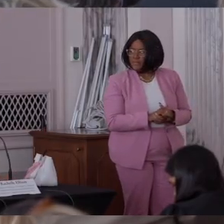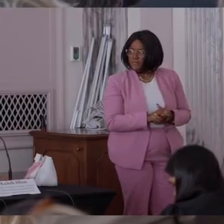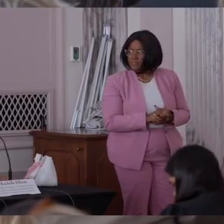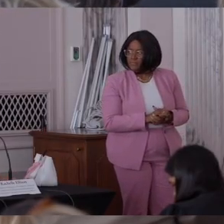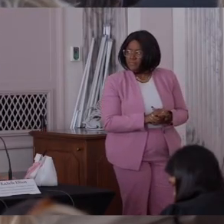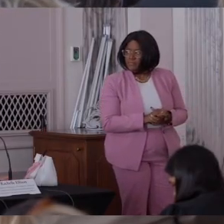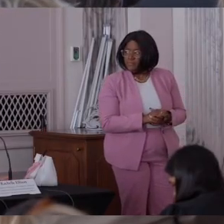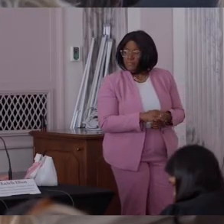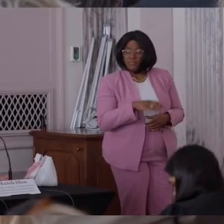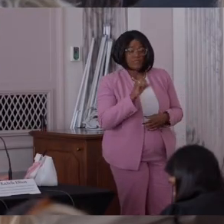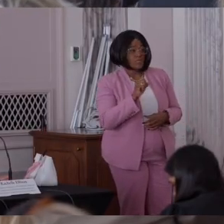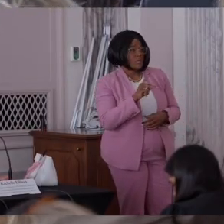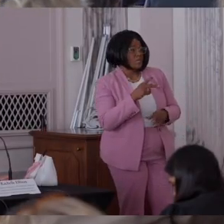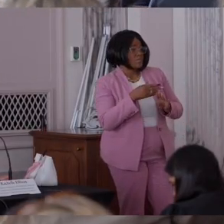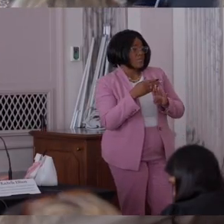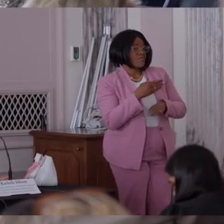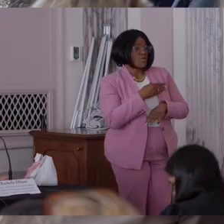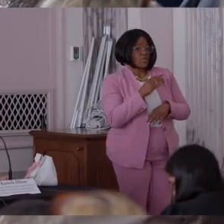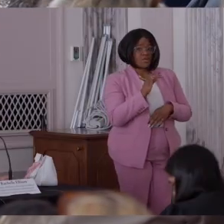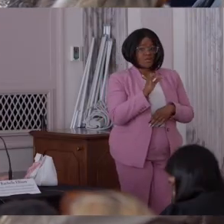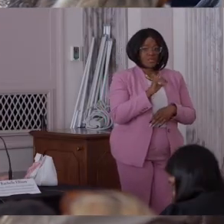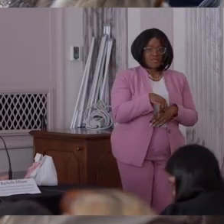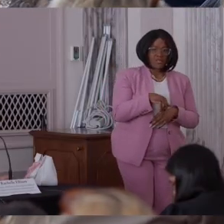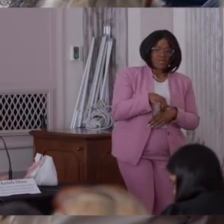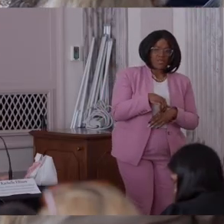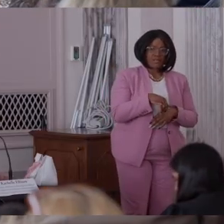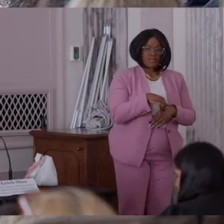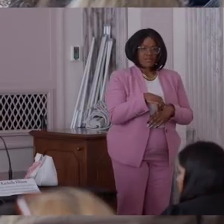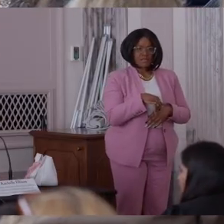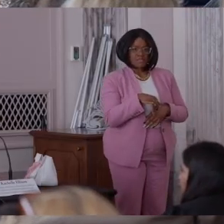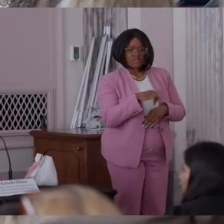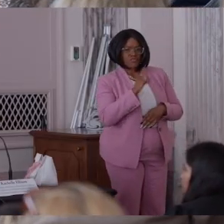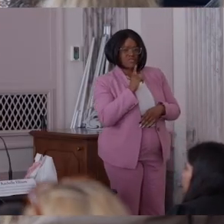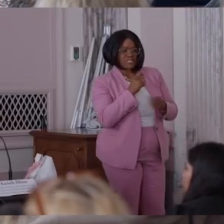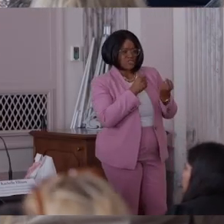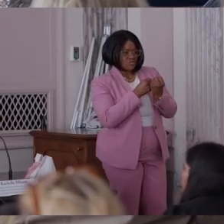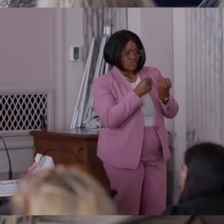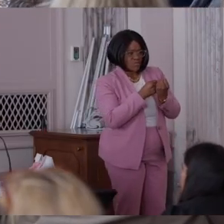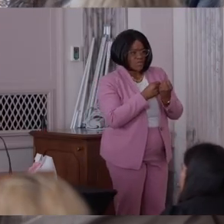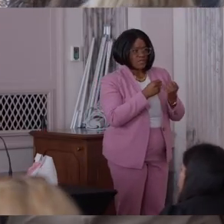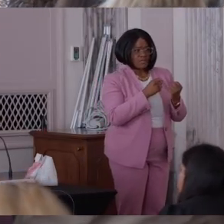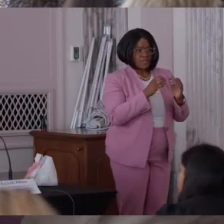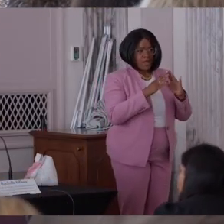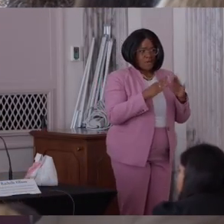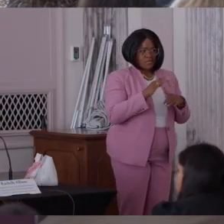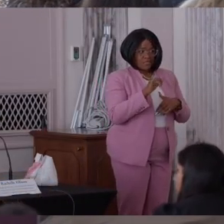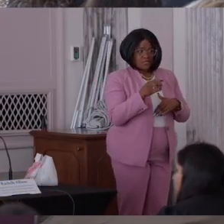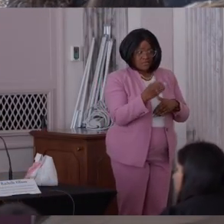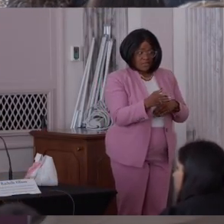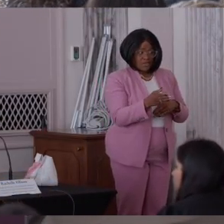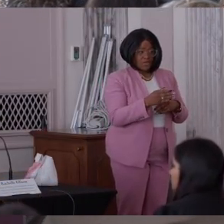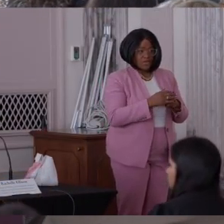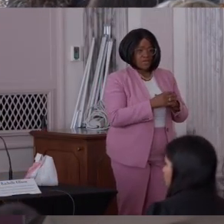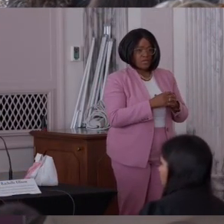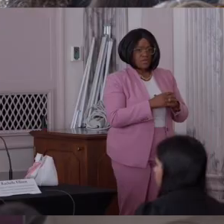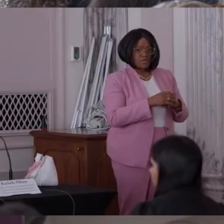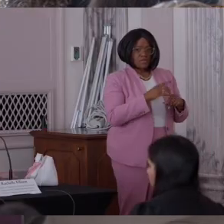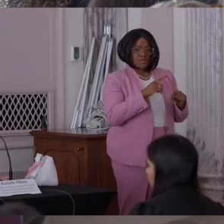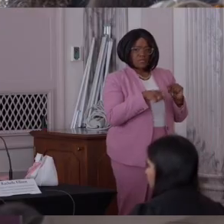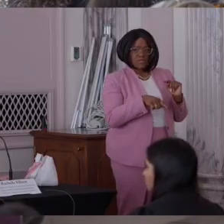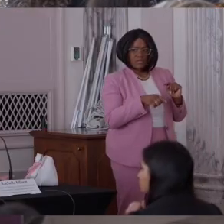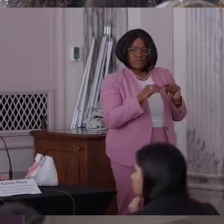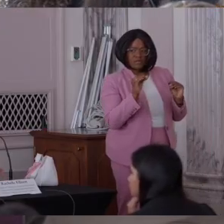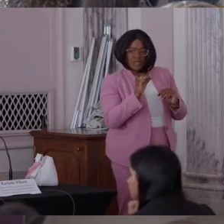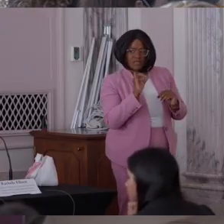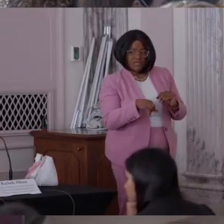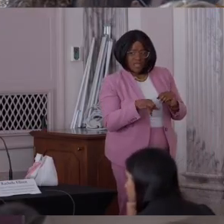I think I mentioned before, like how many beds of supportive housing exist, that none of them existed